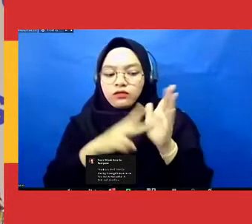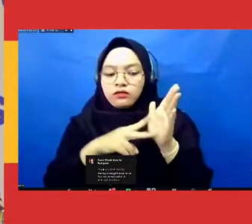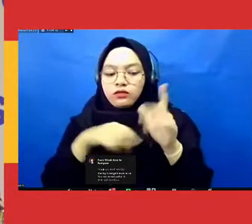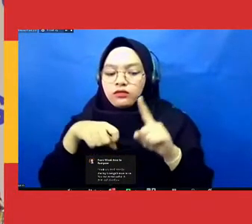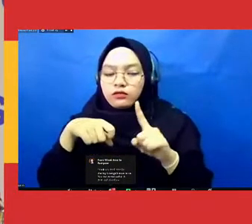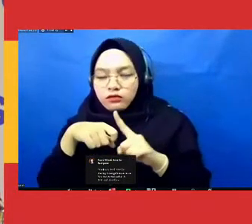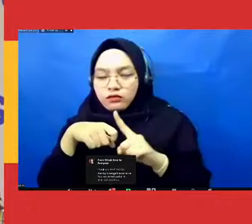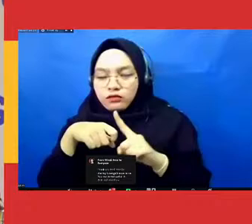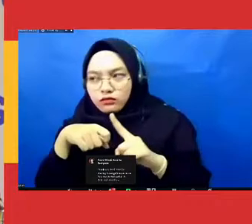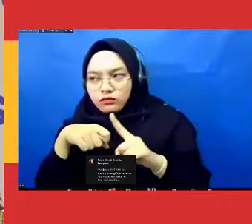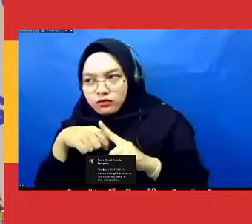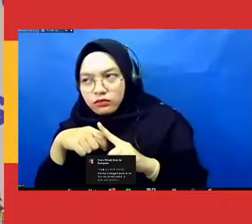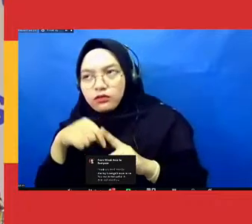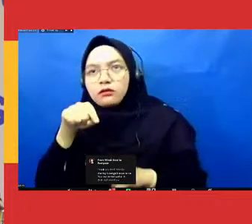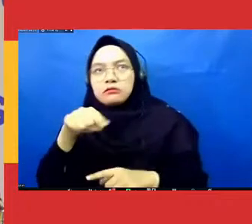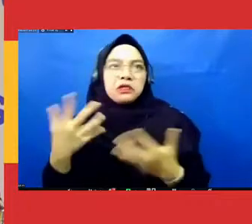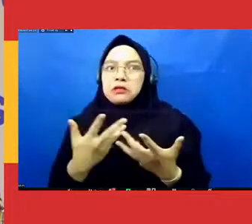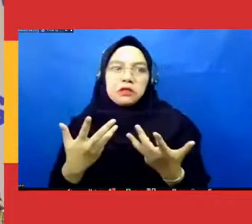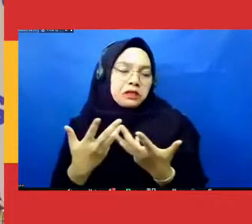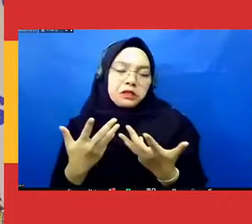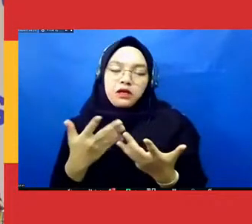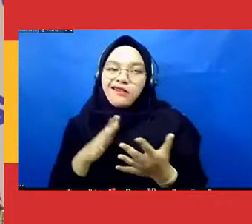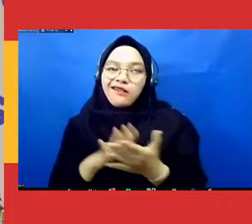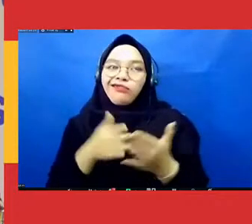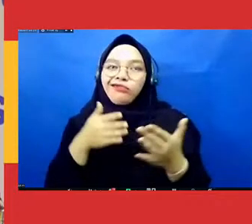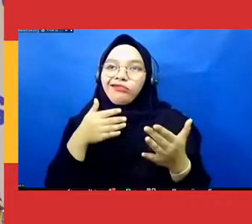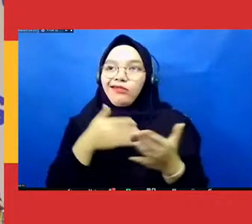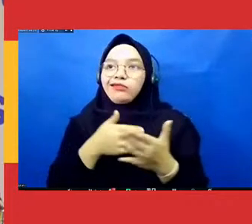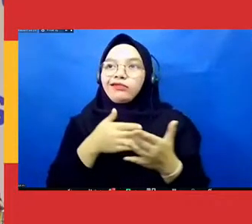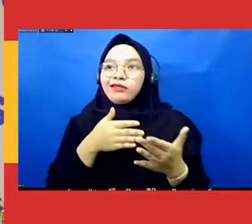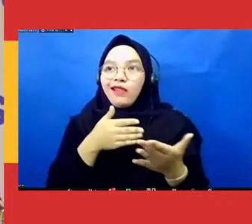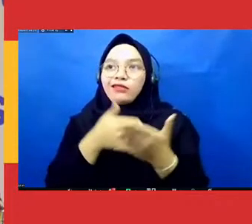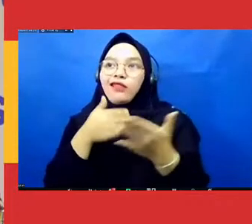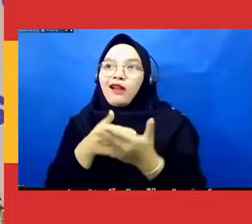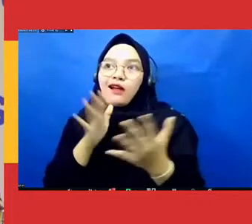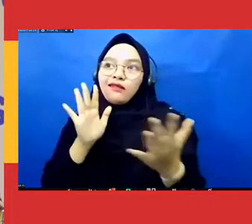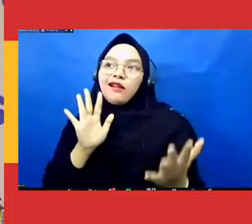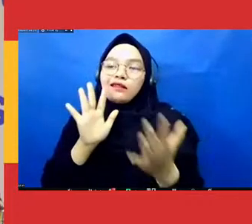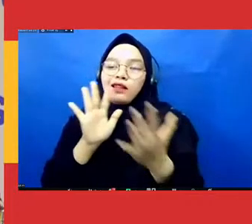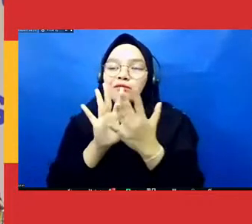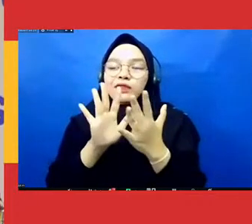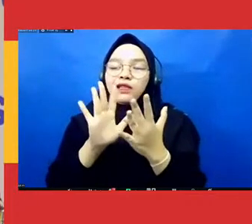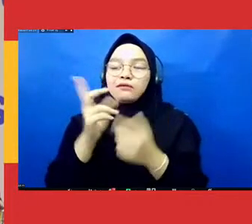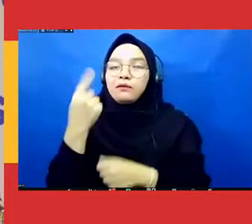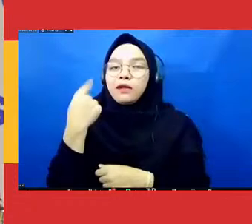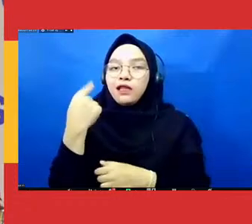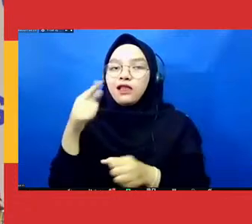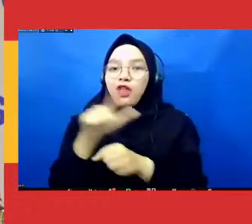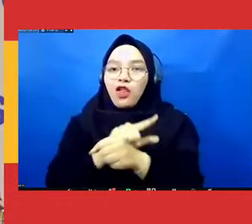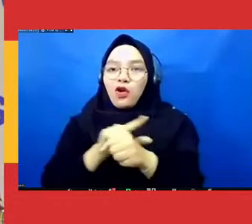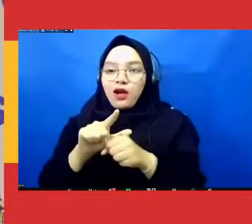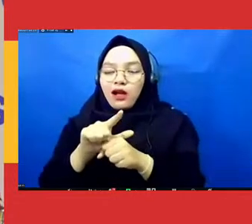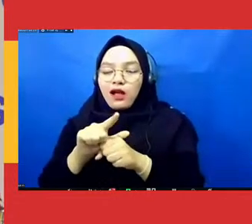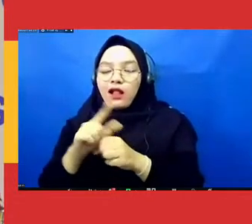by both local authorities and society in implementing participation to support human rights city?